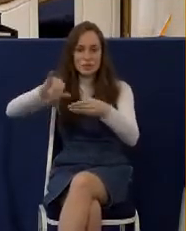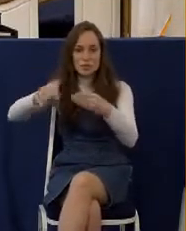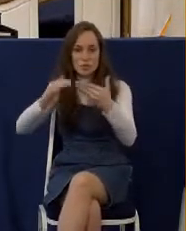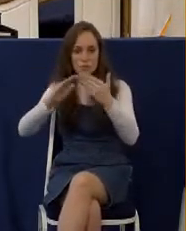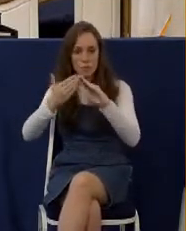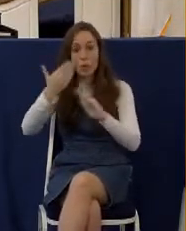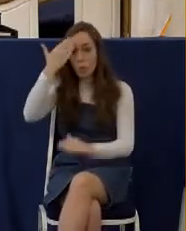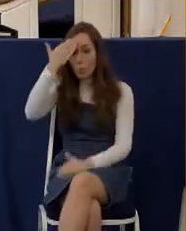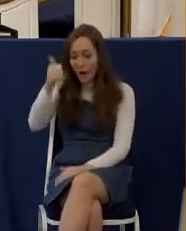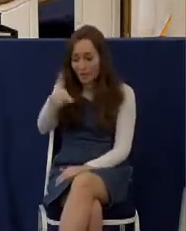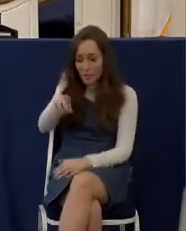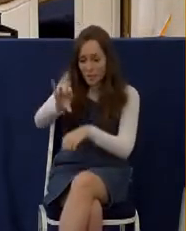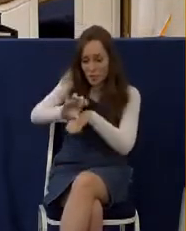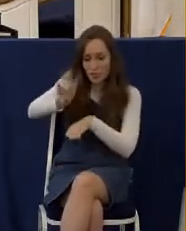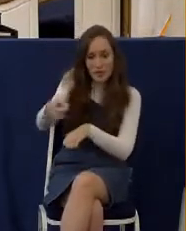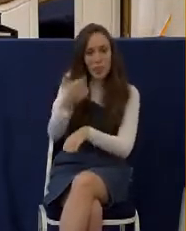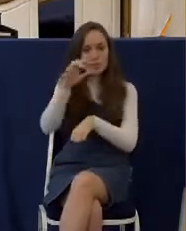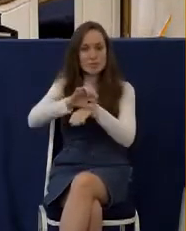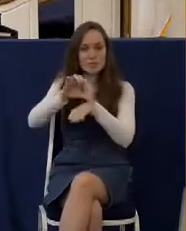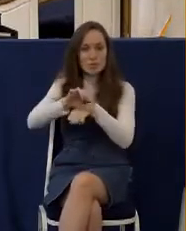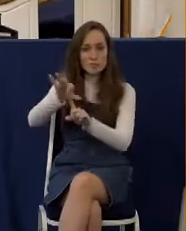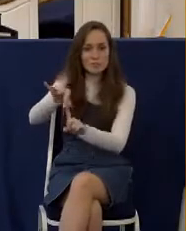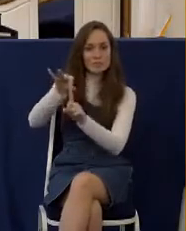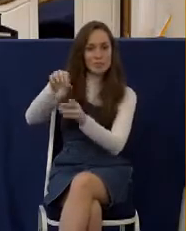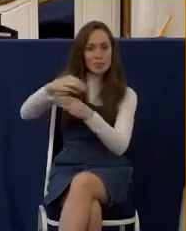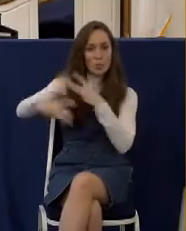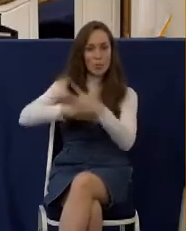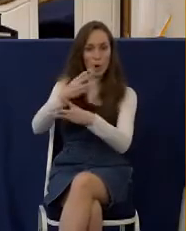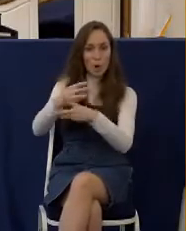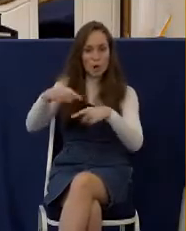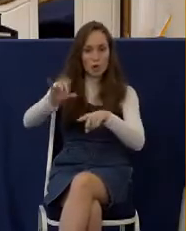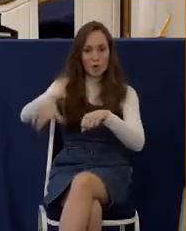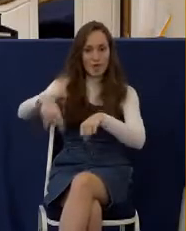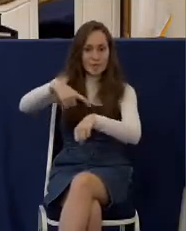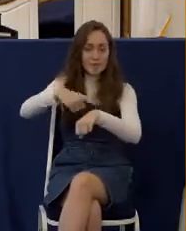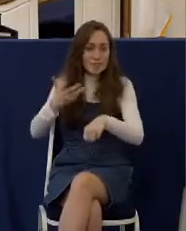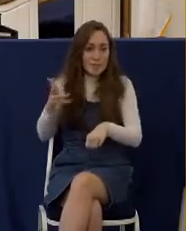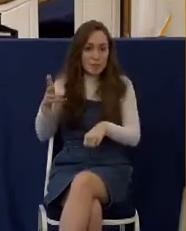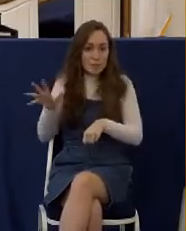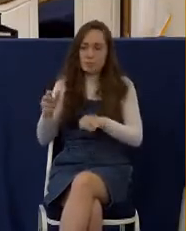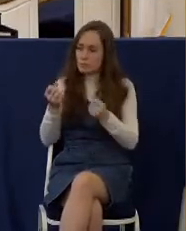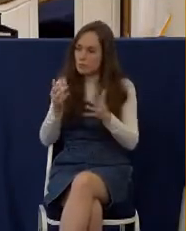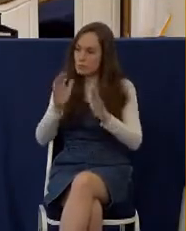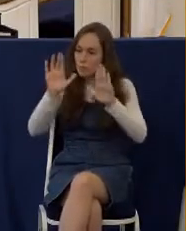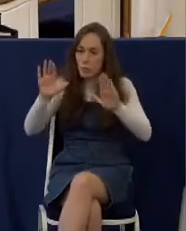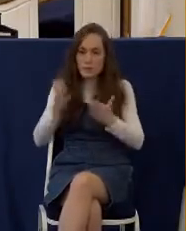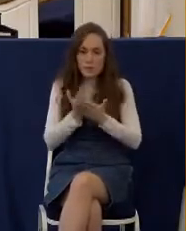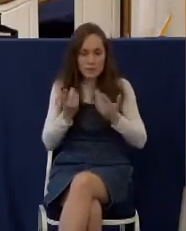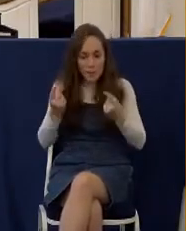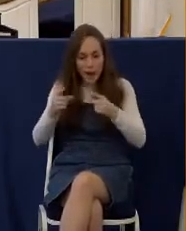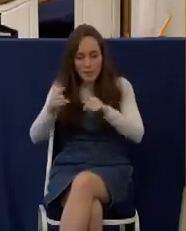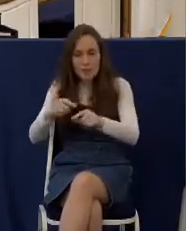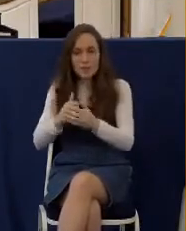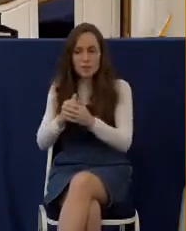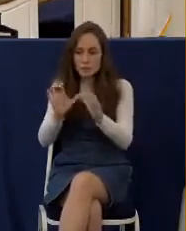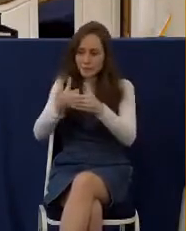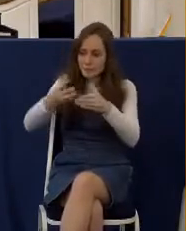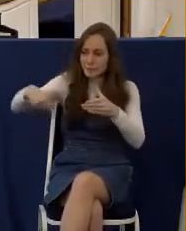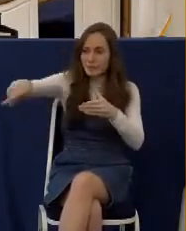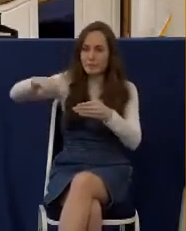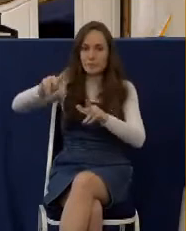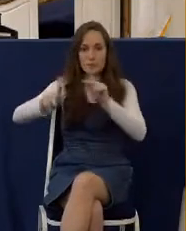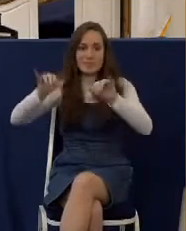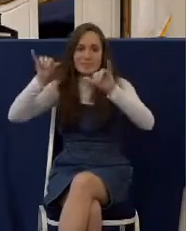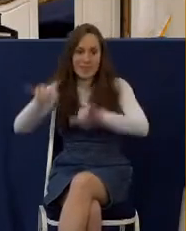And great things were happening at that church. Miraculous things were happening. And so they stayed there to be a part of the worship at that